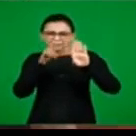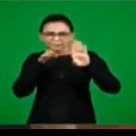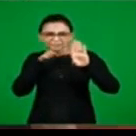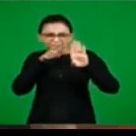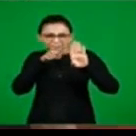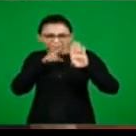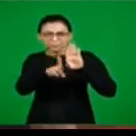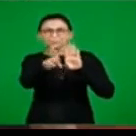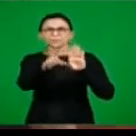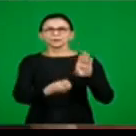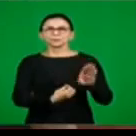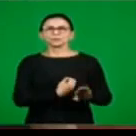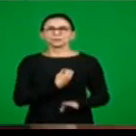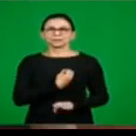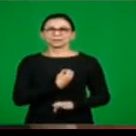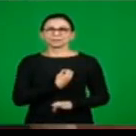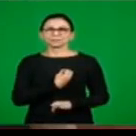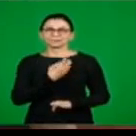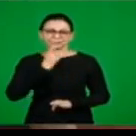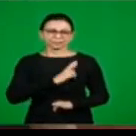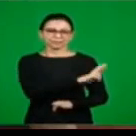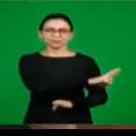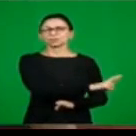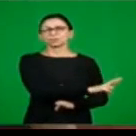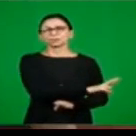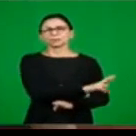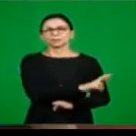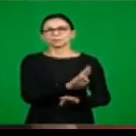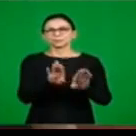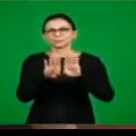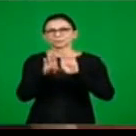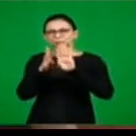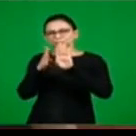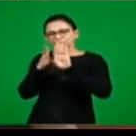the door of life and through the path of a religion.